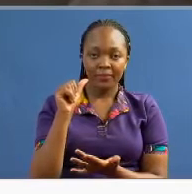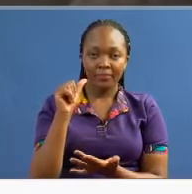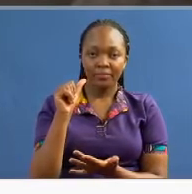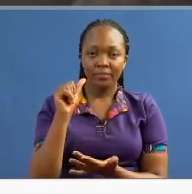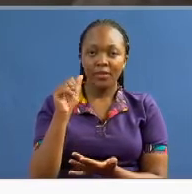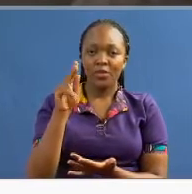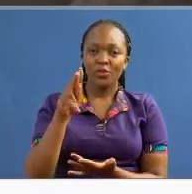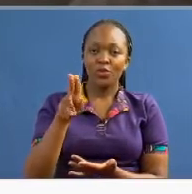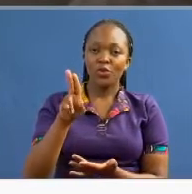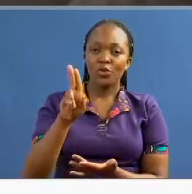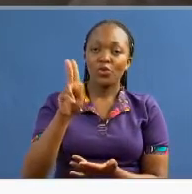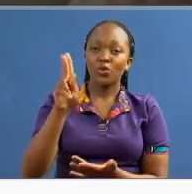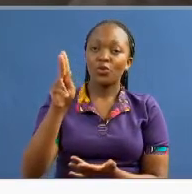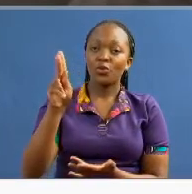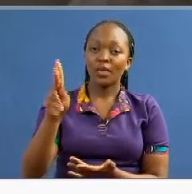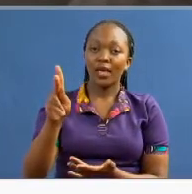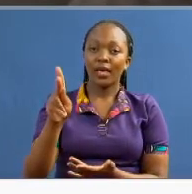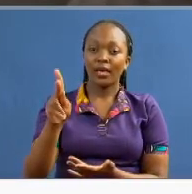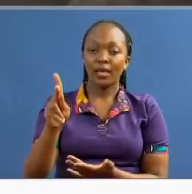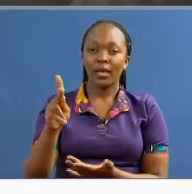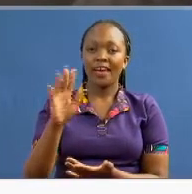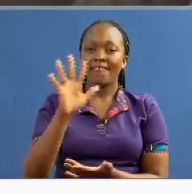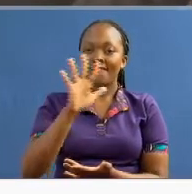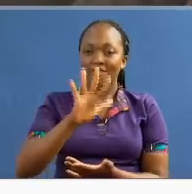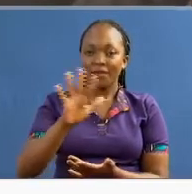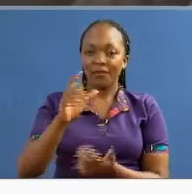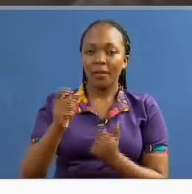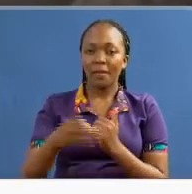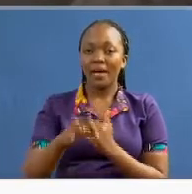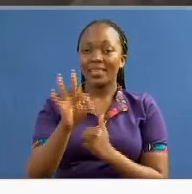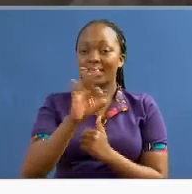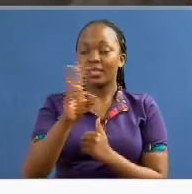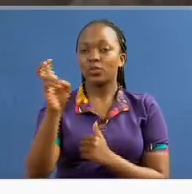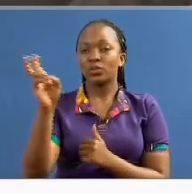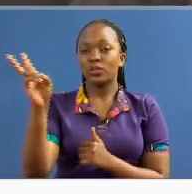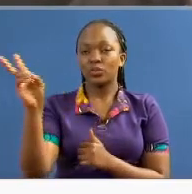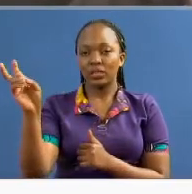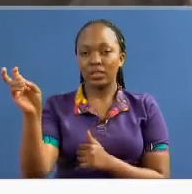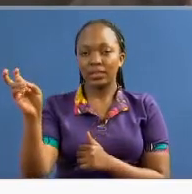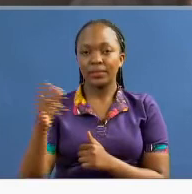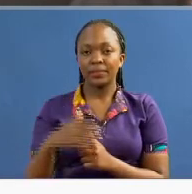United Kingdom, on the 5th of March 2020.